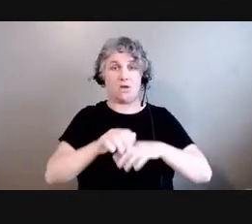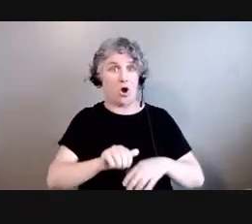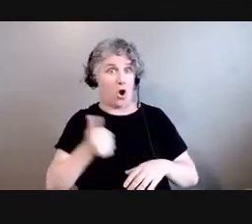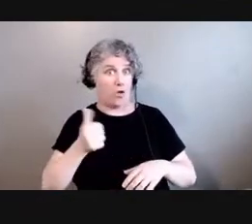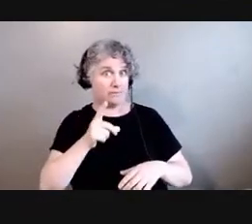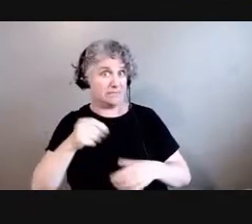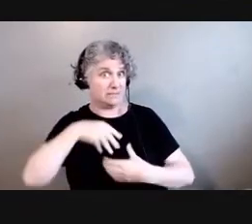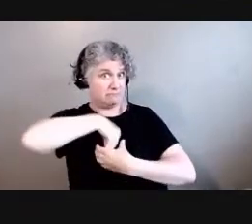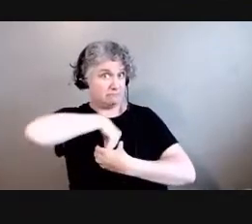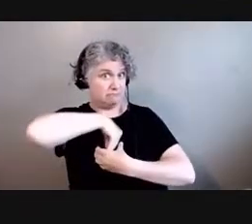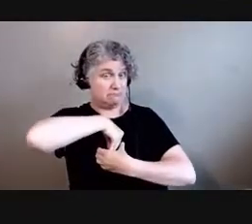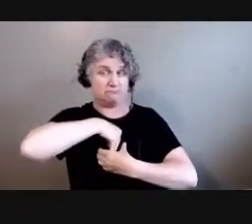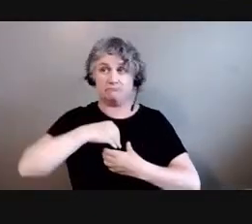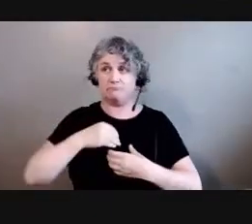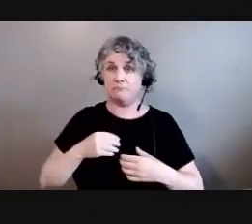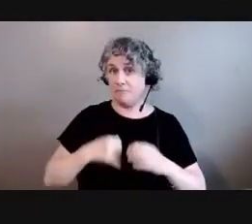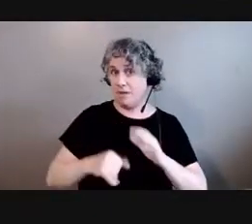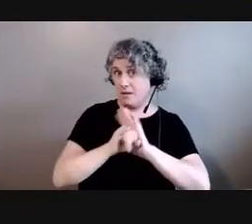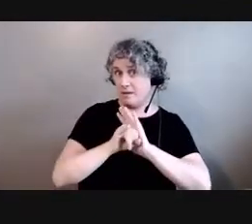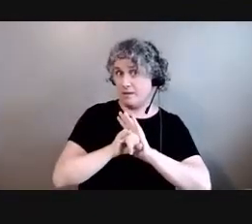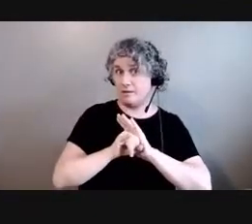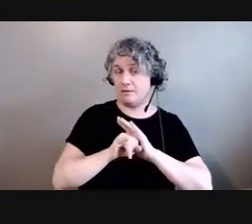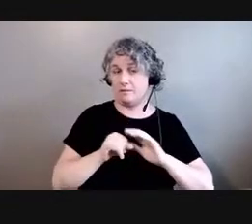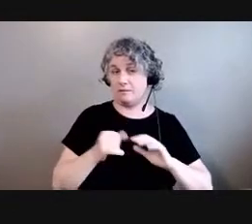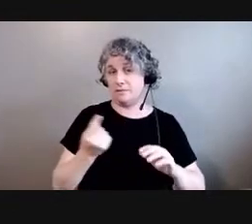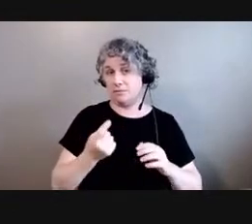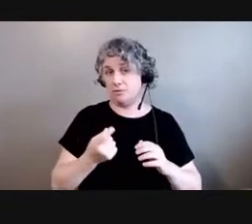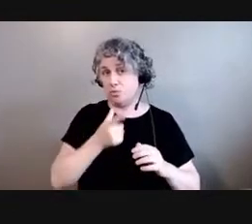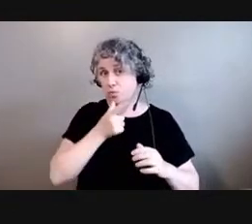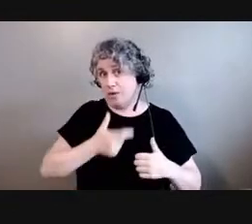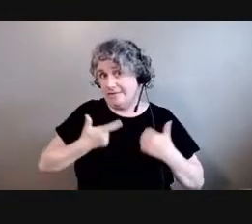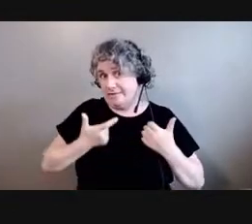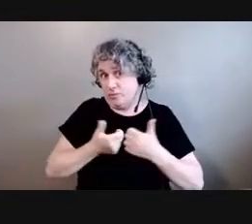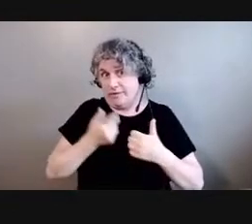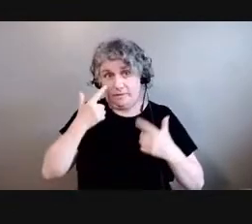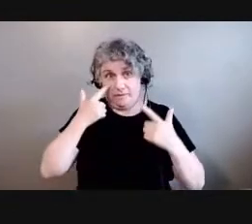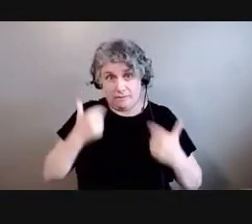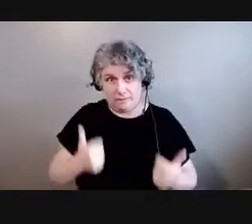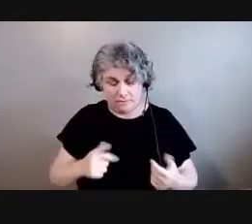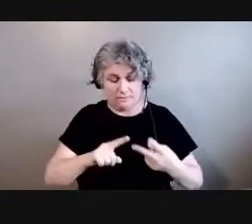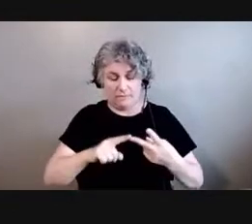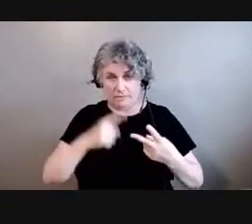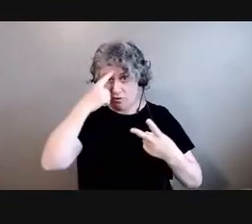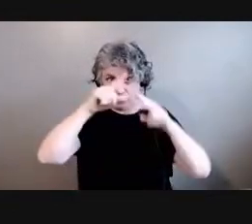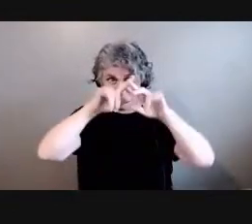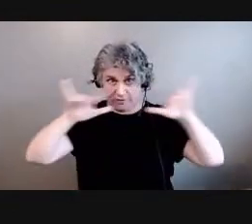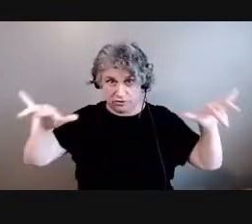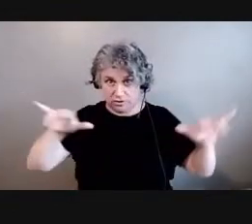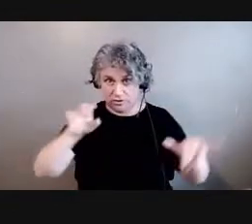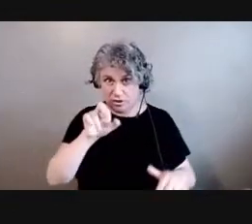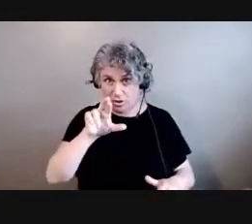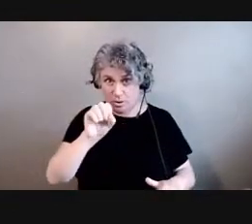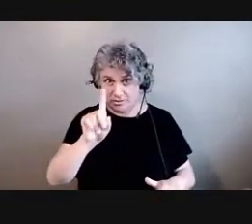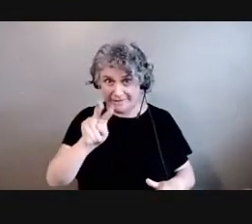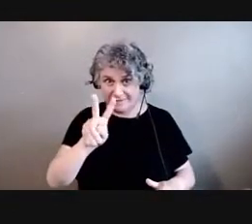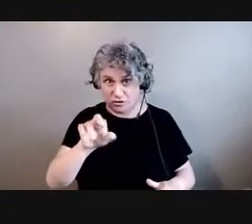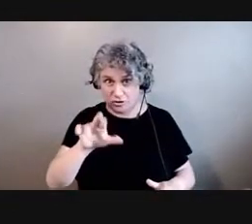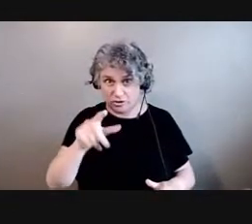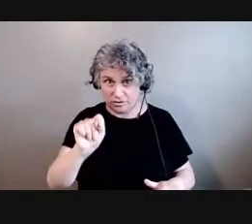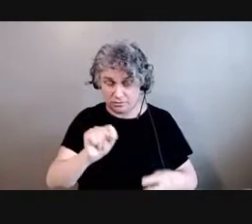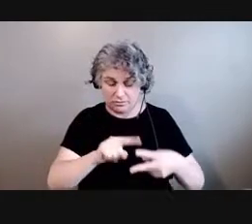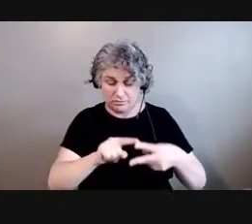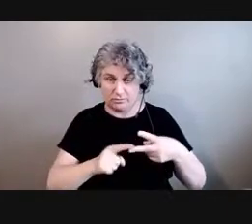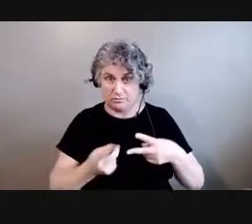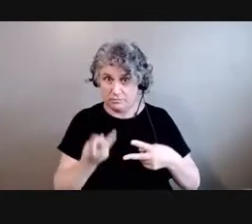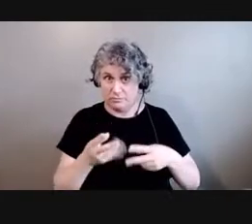disabilities. So I identify as someone who lives with vision loss and is neurodivergent, right? For example. But I'm